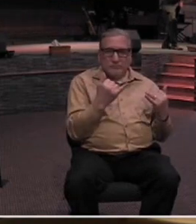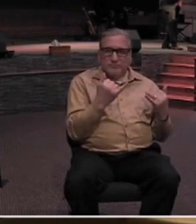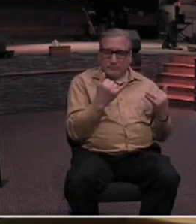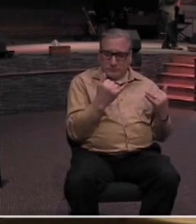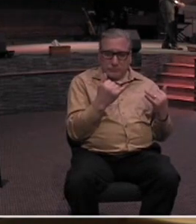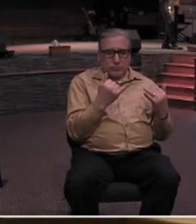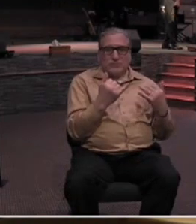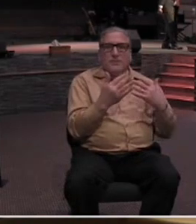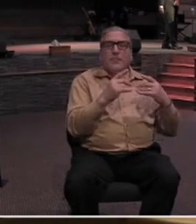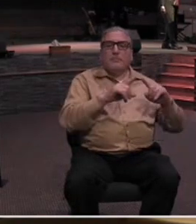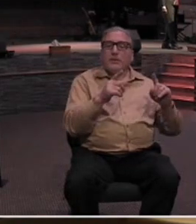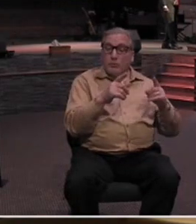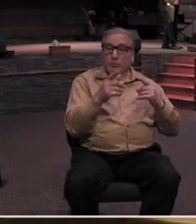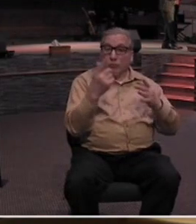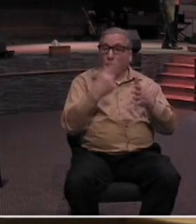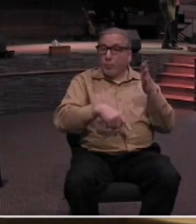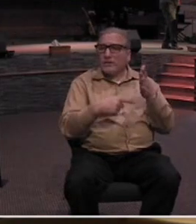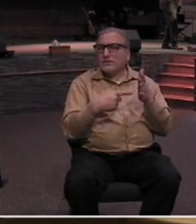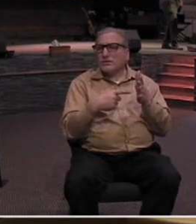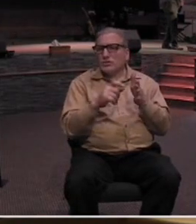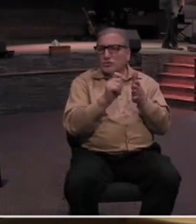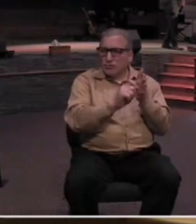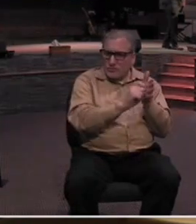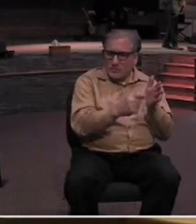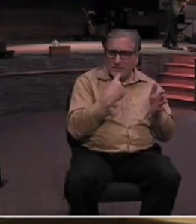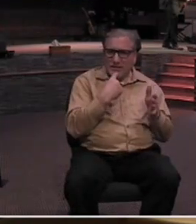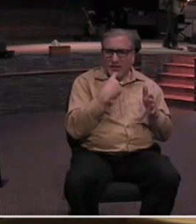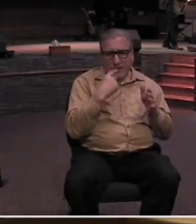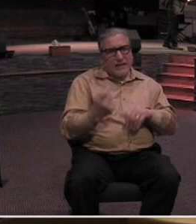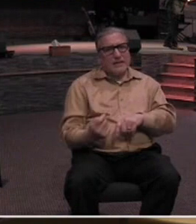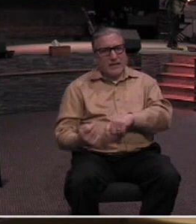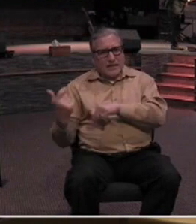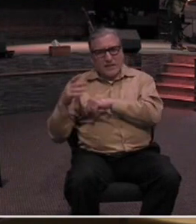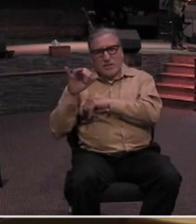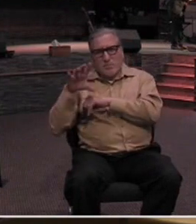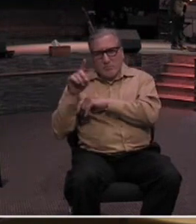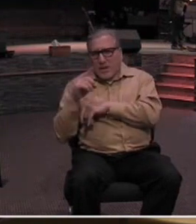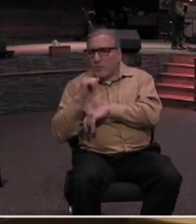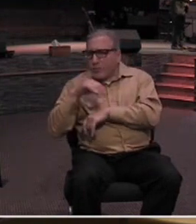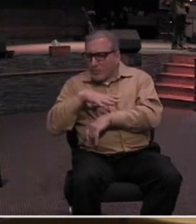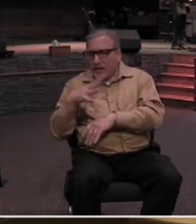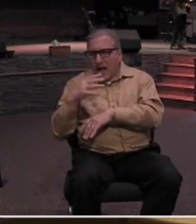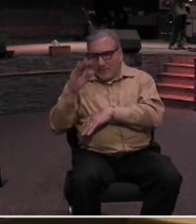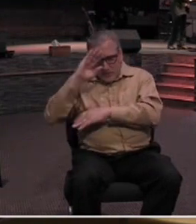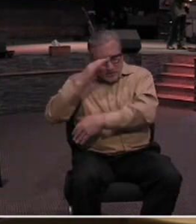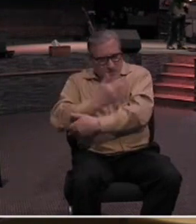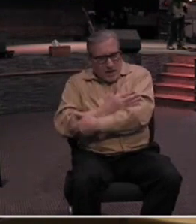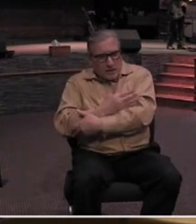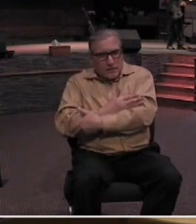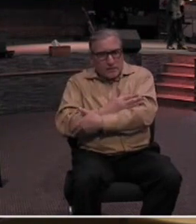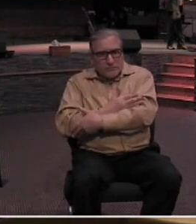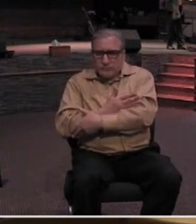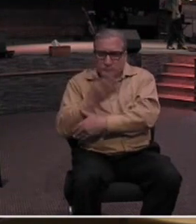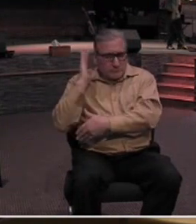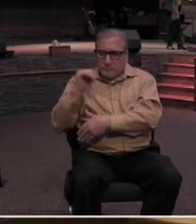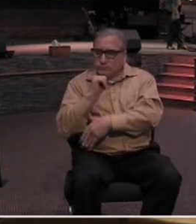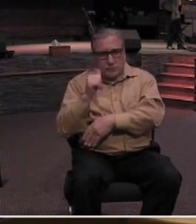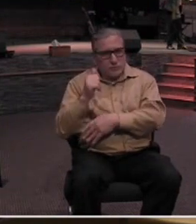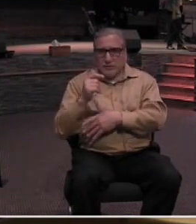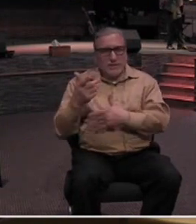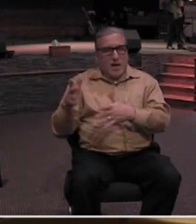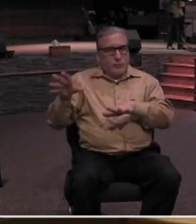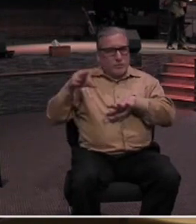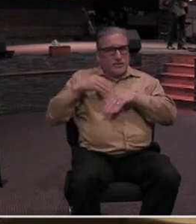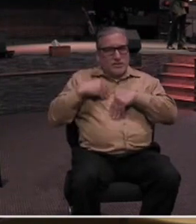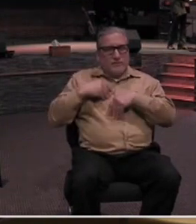Nevertheless, what does the scripture say? Cast out the bondwoman and her son, for the son of the bondwoman shall not be heir with the